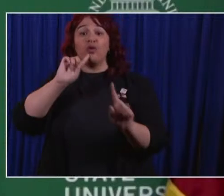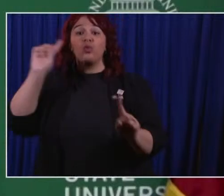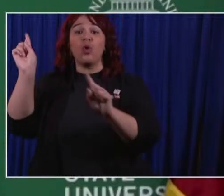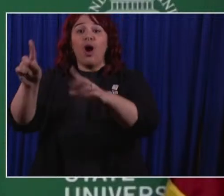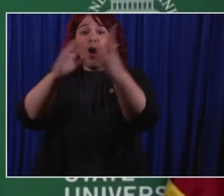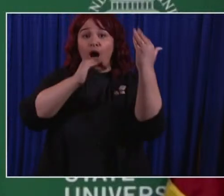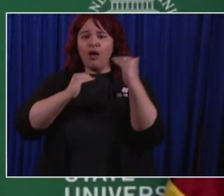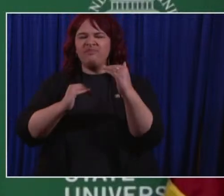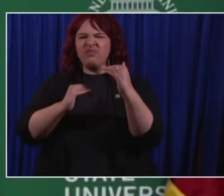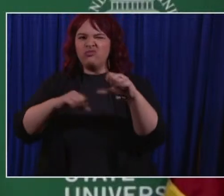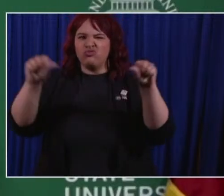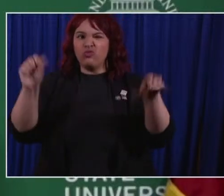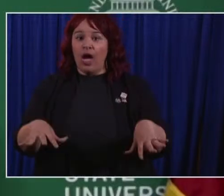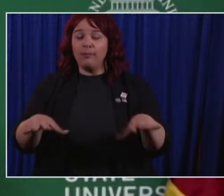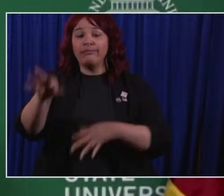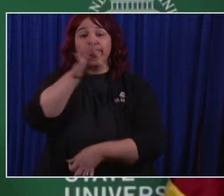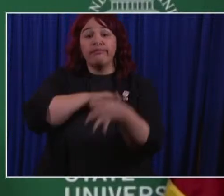forward?